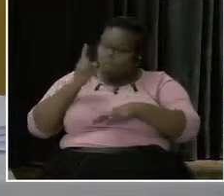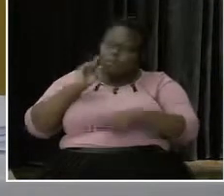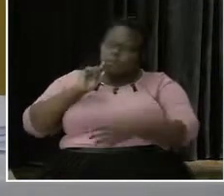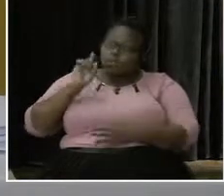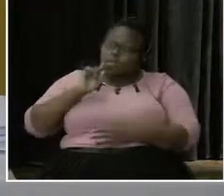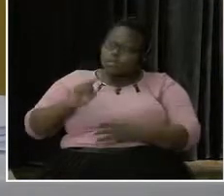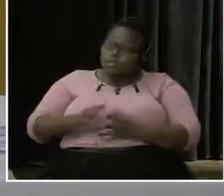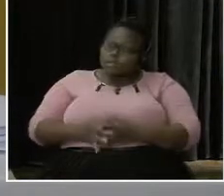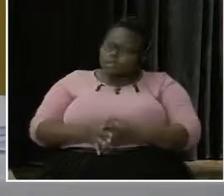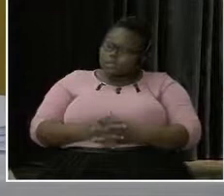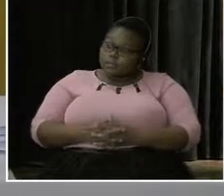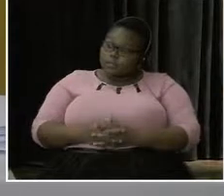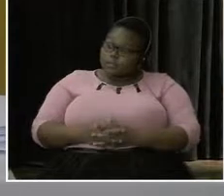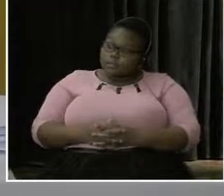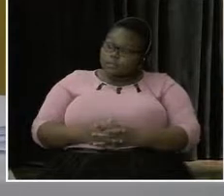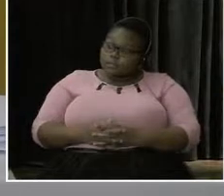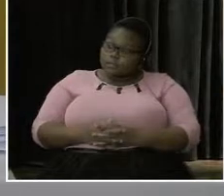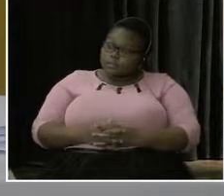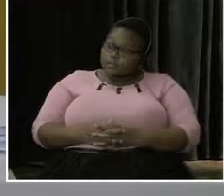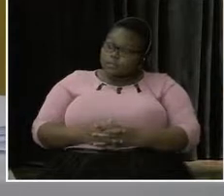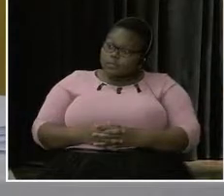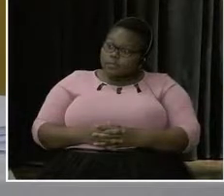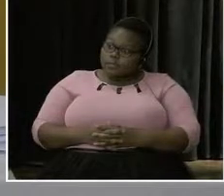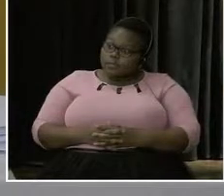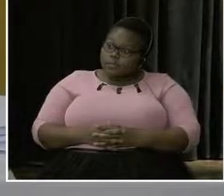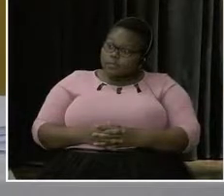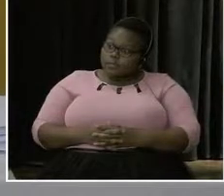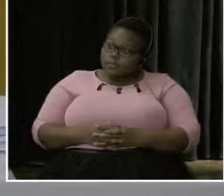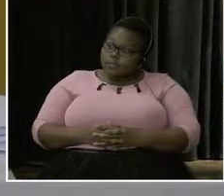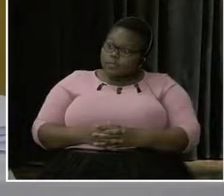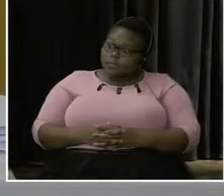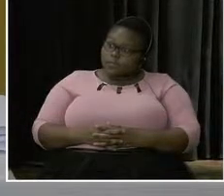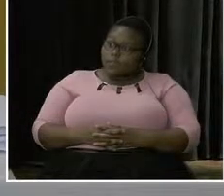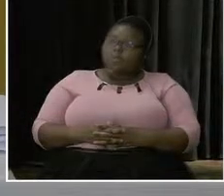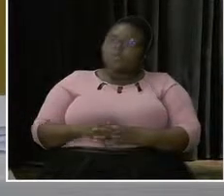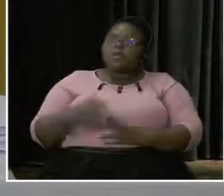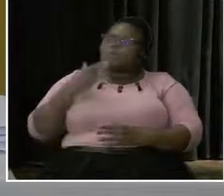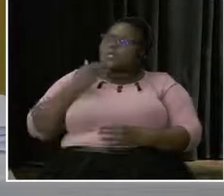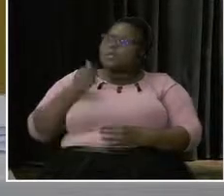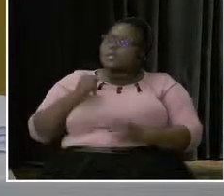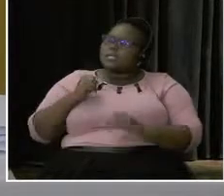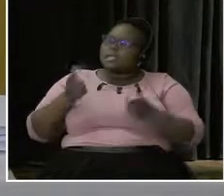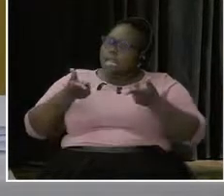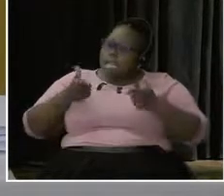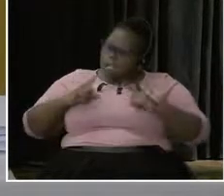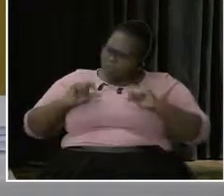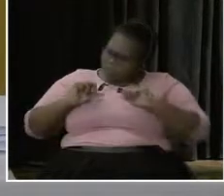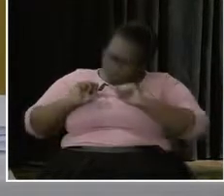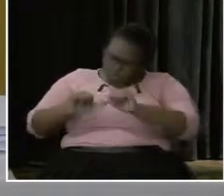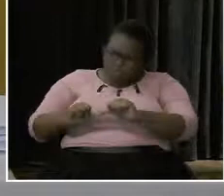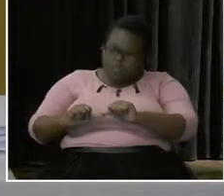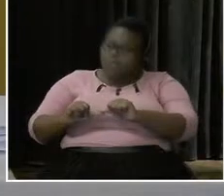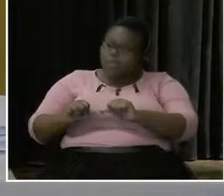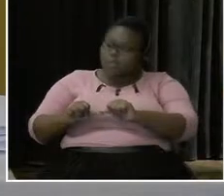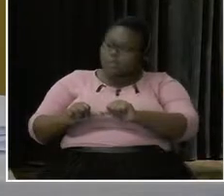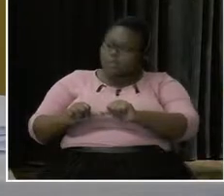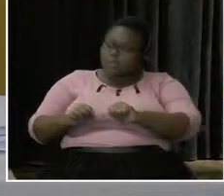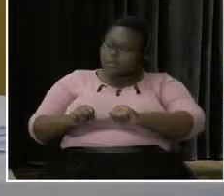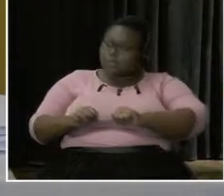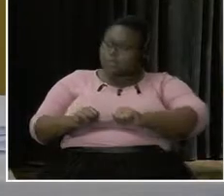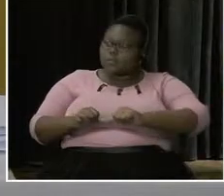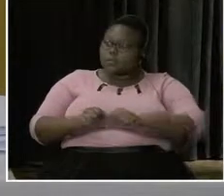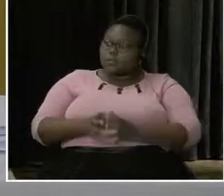did, Moss. That's what she did, Nicole. Let's allow him to continue. Not even mention in